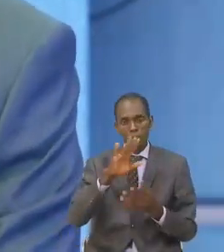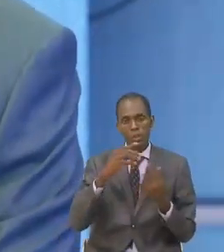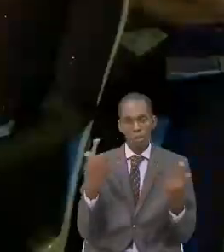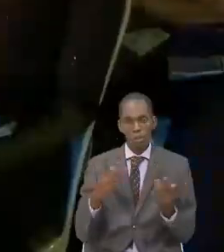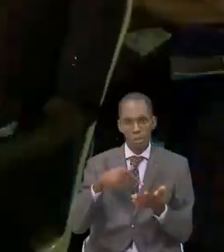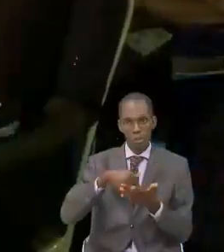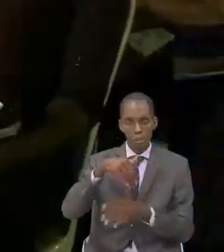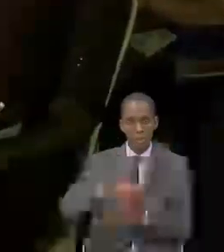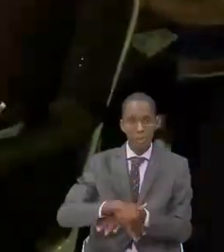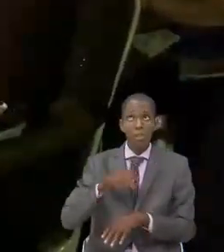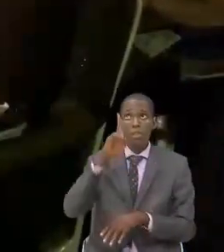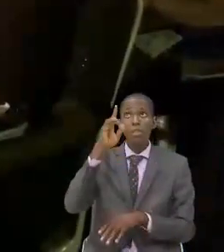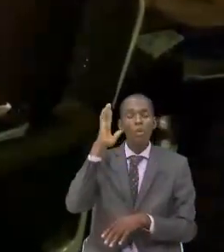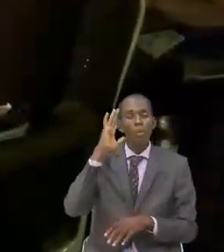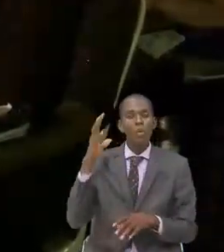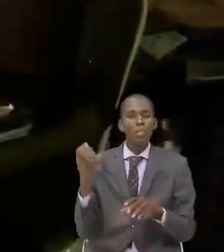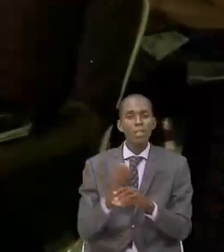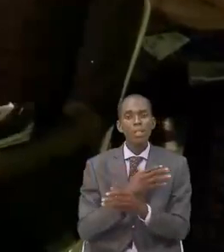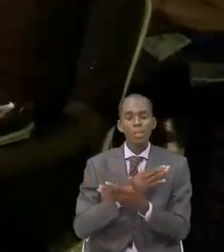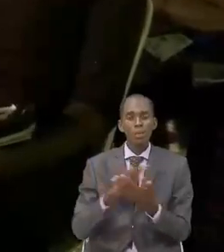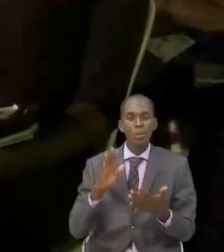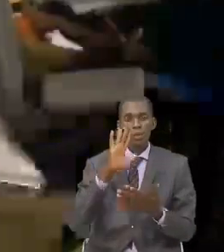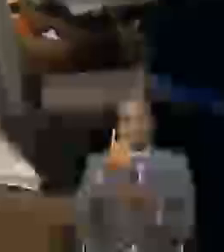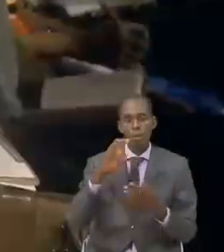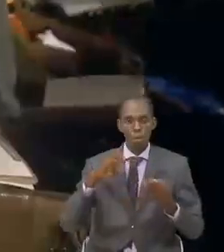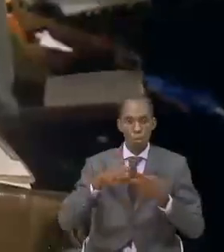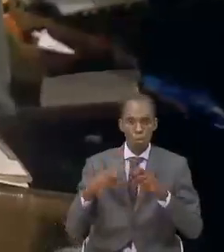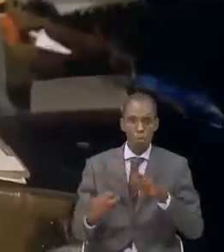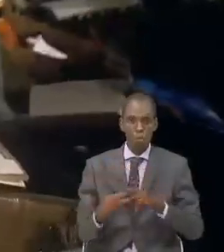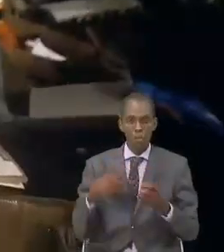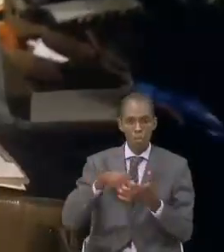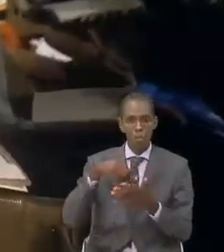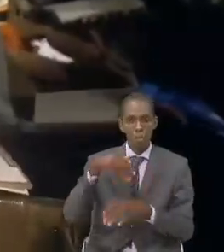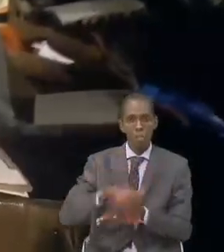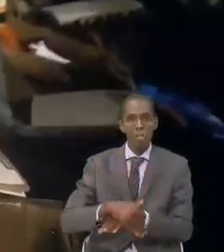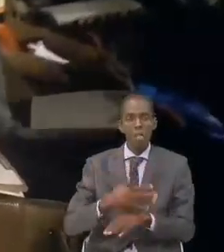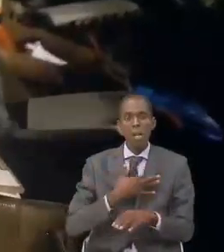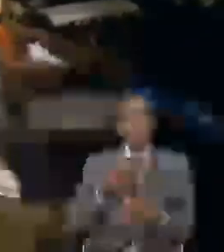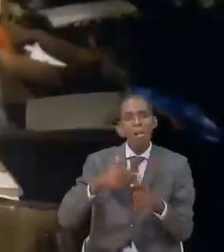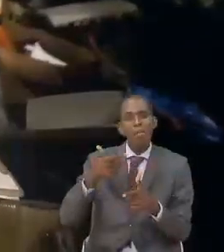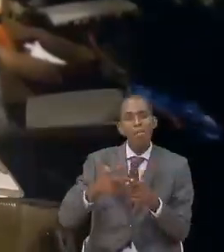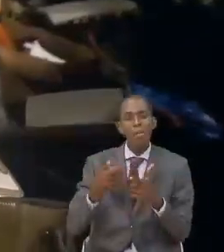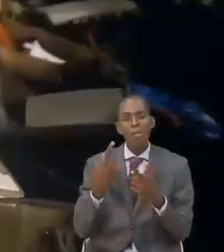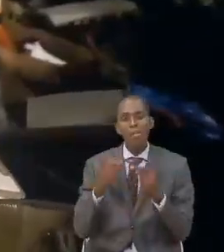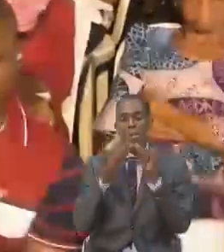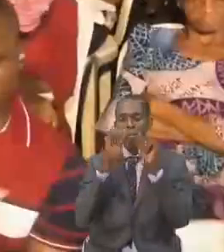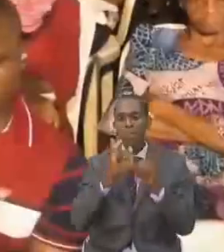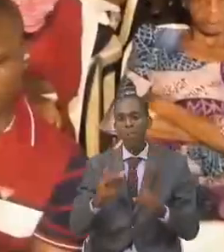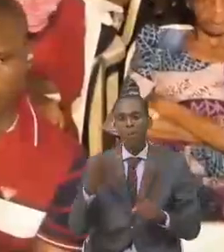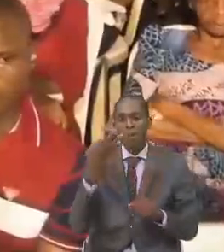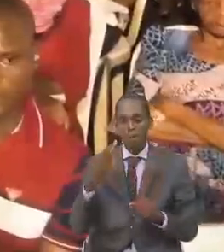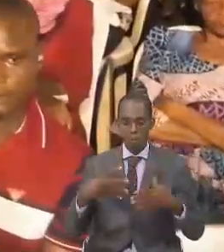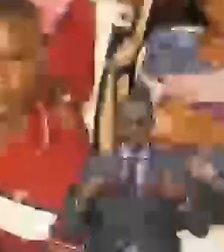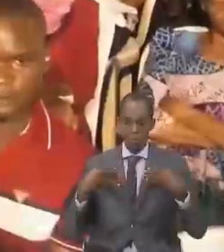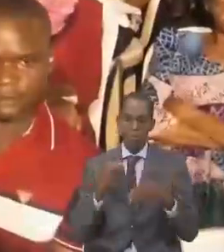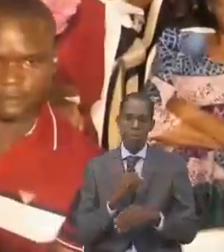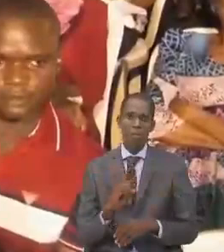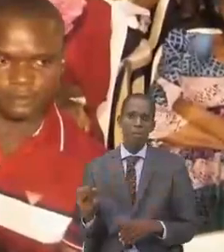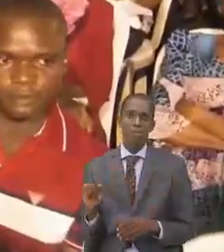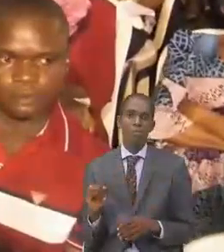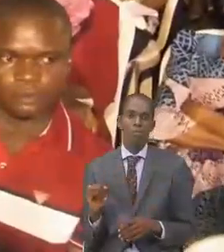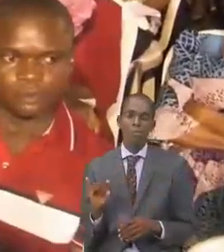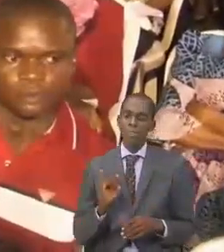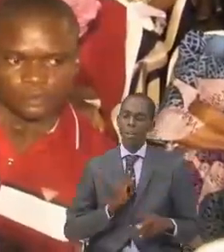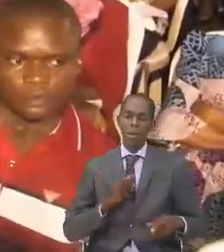you tonight. He'll forgive your sin tonight. He'll take that calamity away tonight. And then